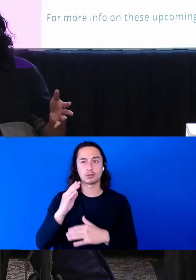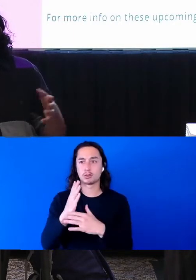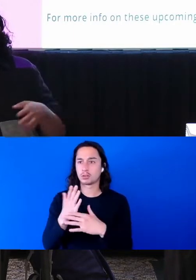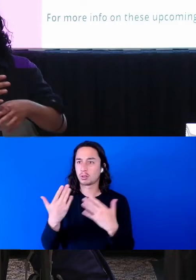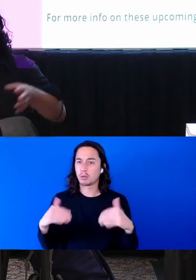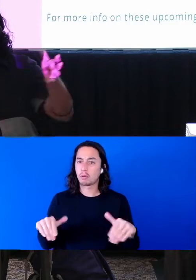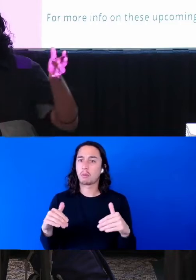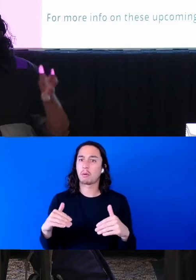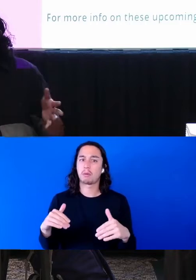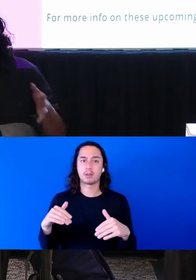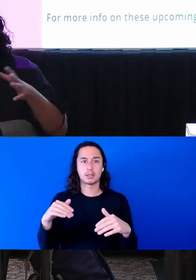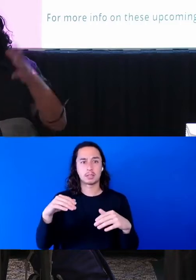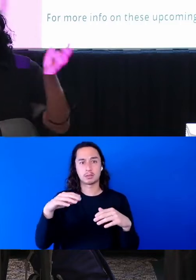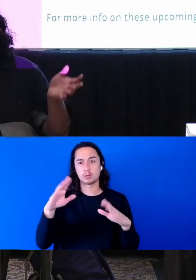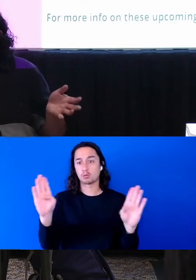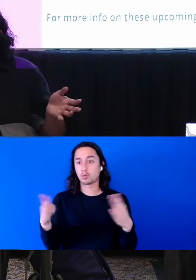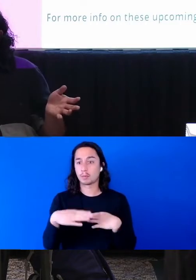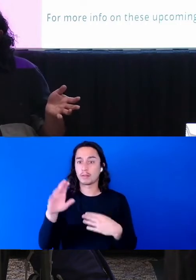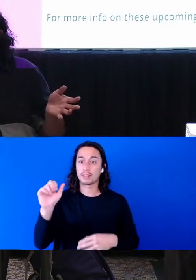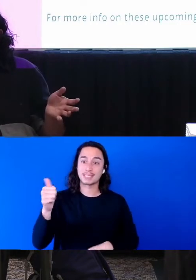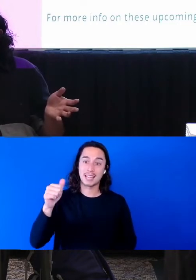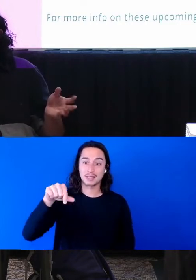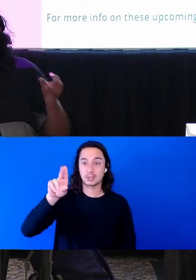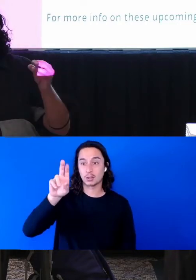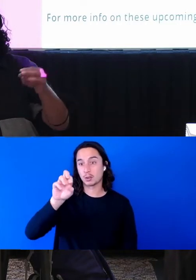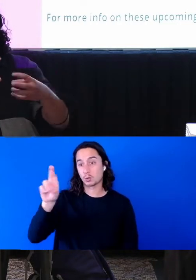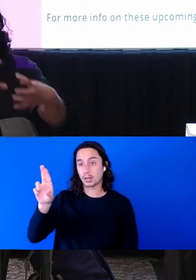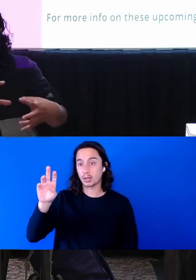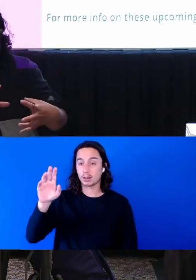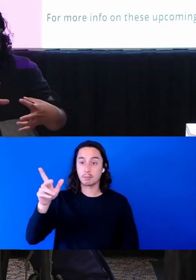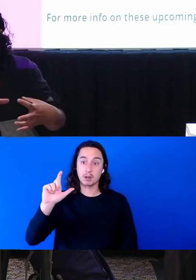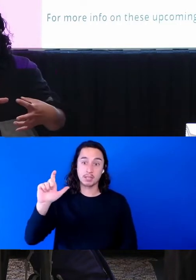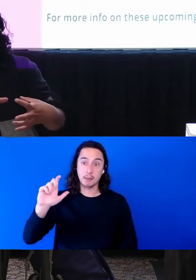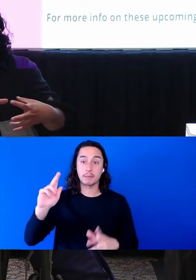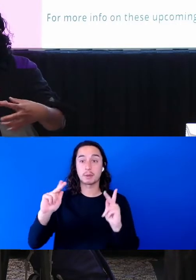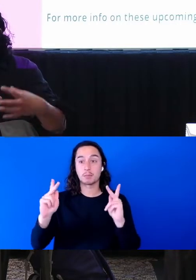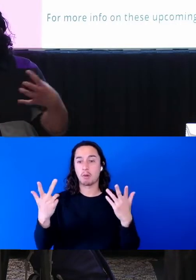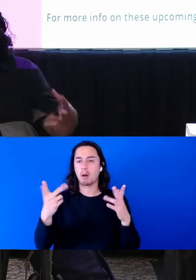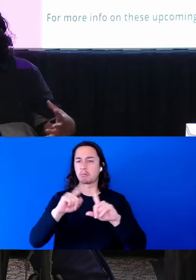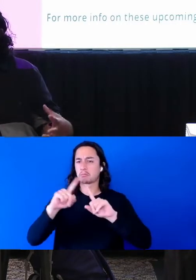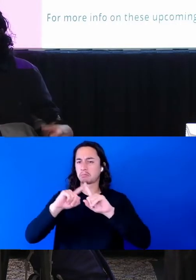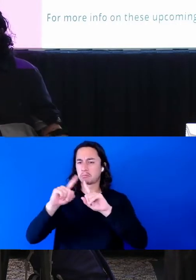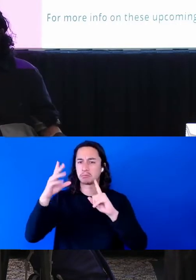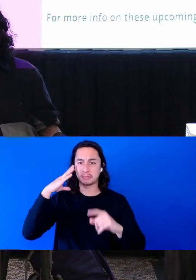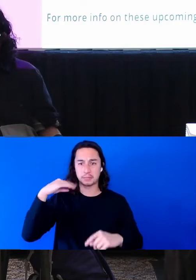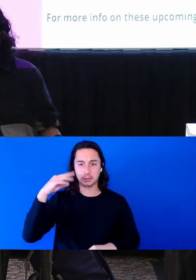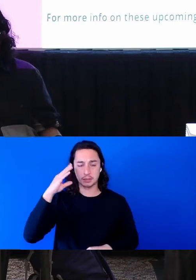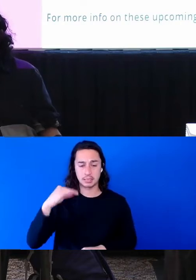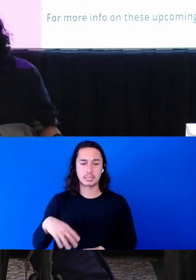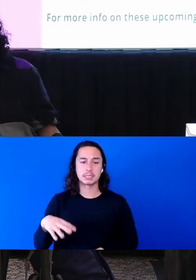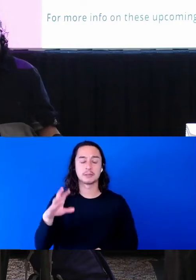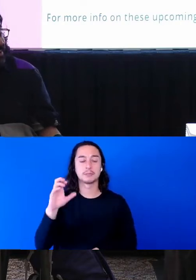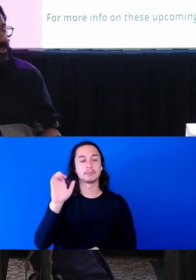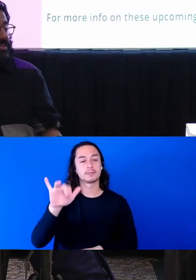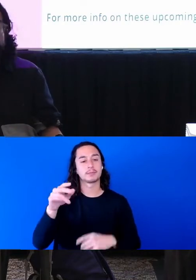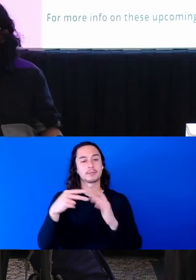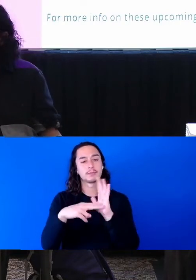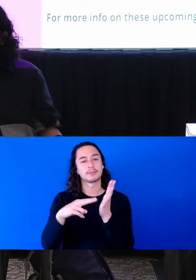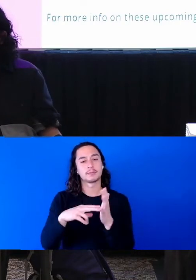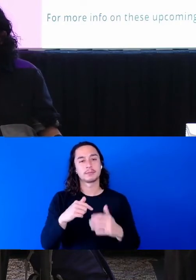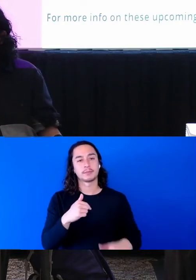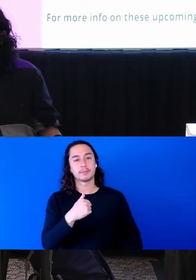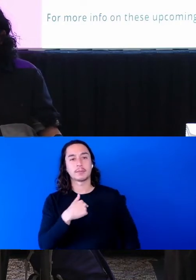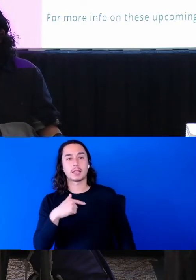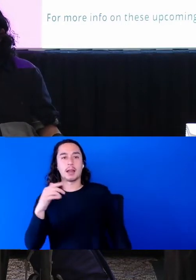of 10 queer Muslims, we have 10 very different queer Muslim experiences. That being said, I'm teching the show right now, and there's